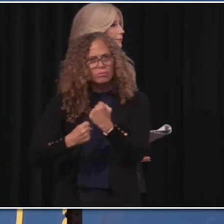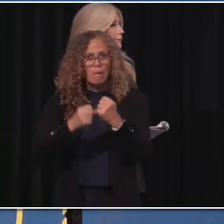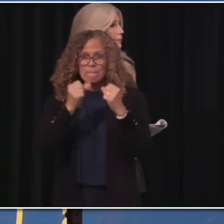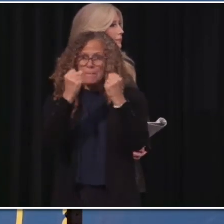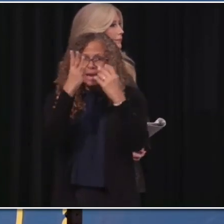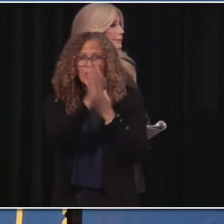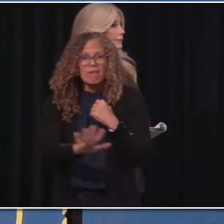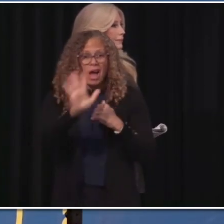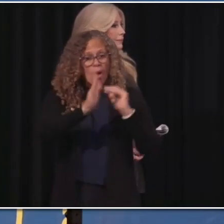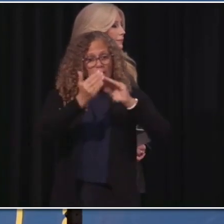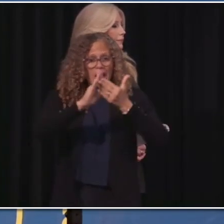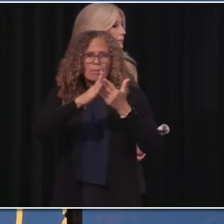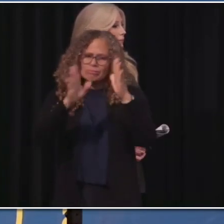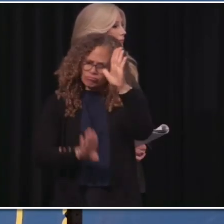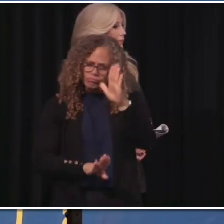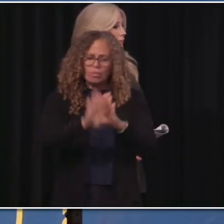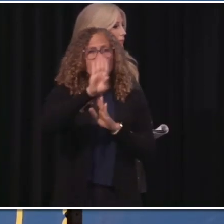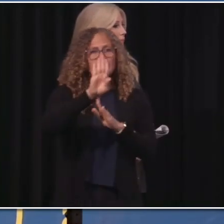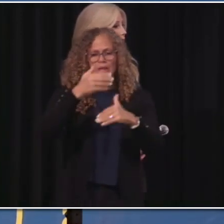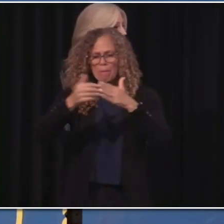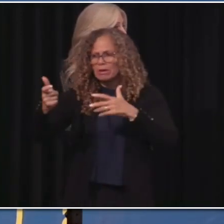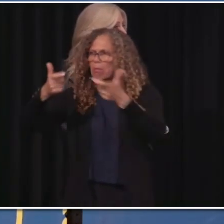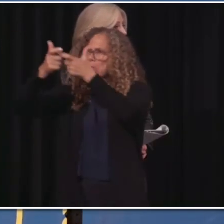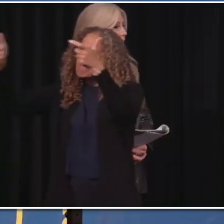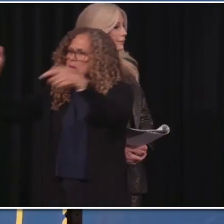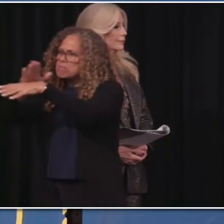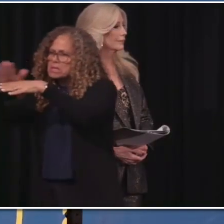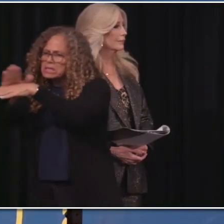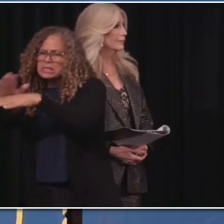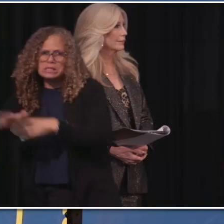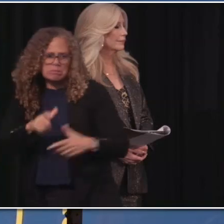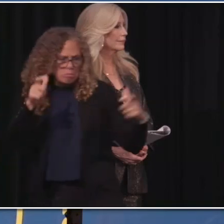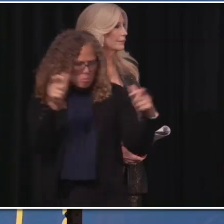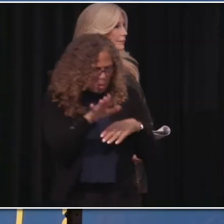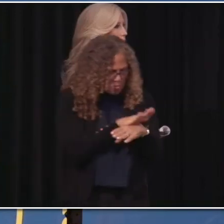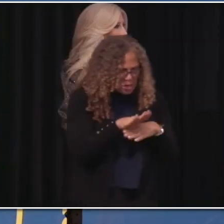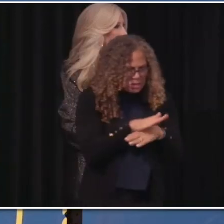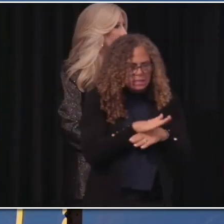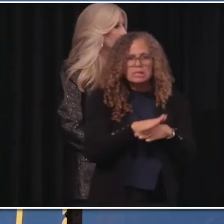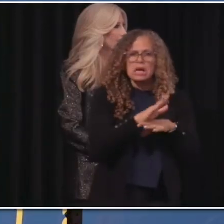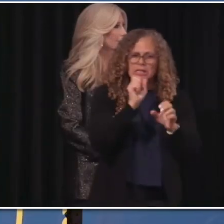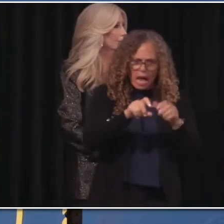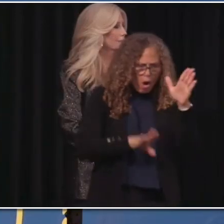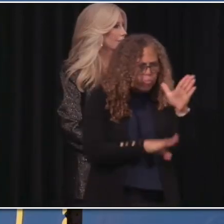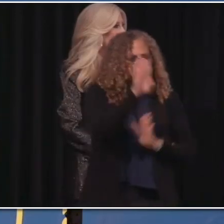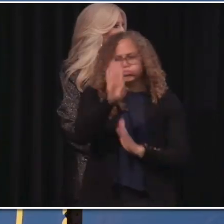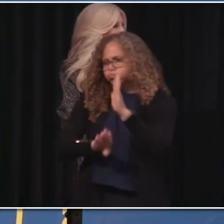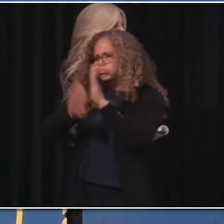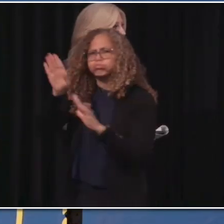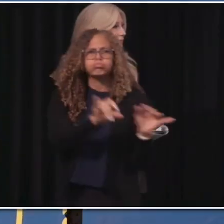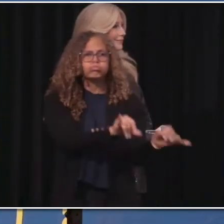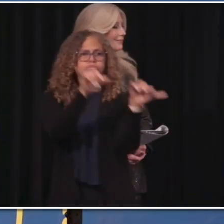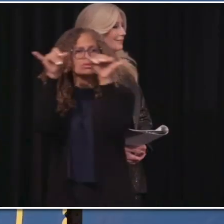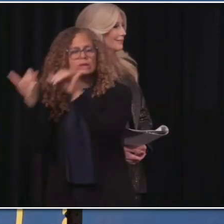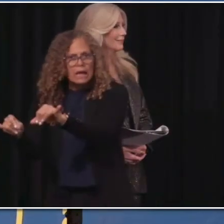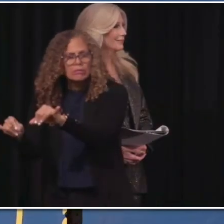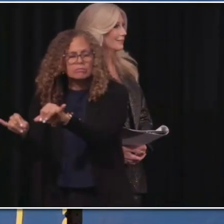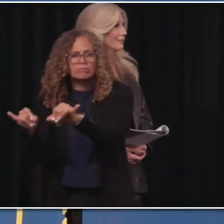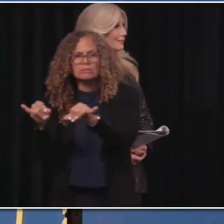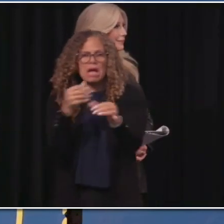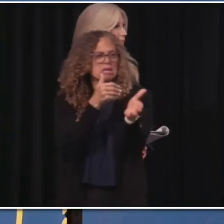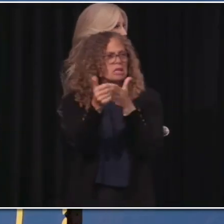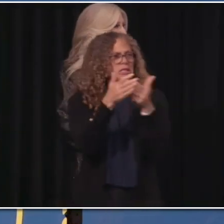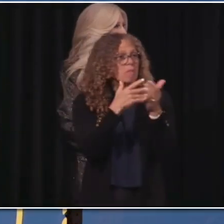neighborhoods, can thrive alongside strong and accountable institutions. May this sacred season, however